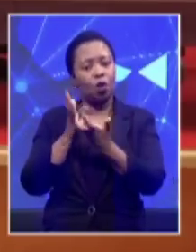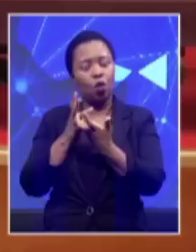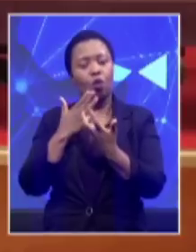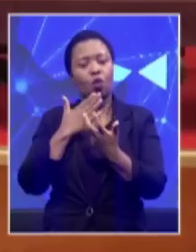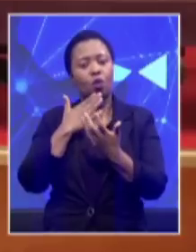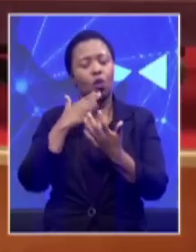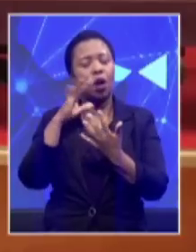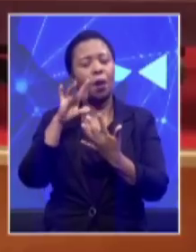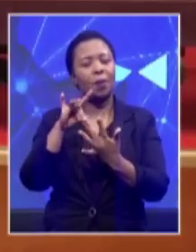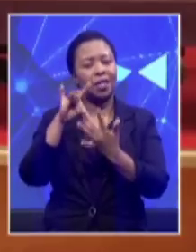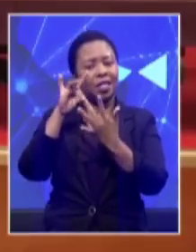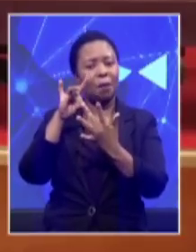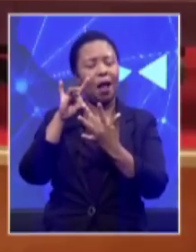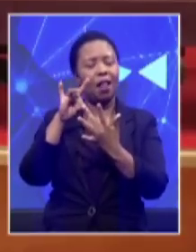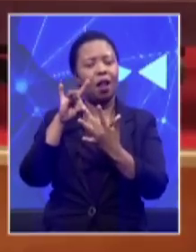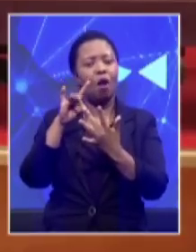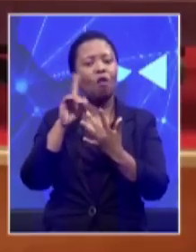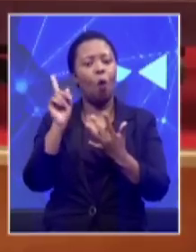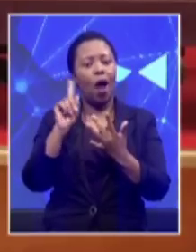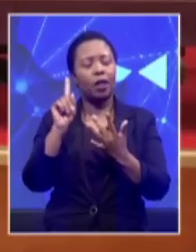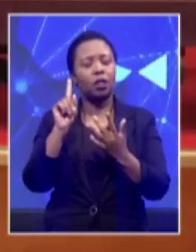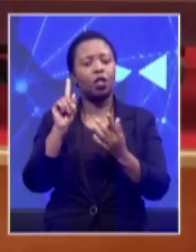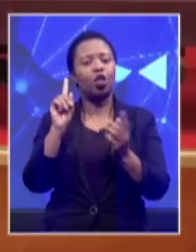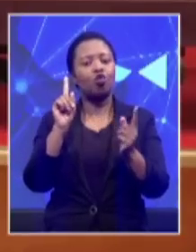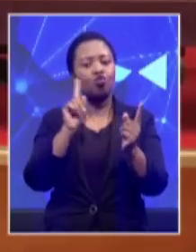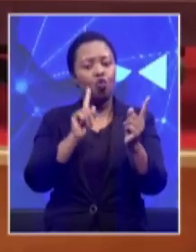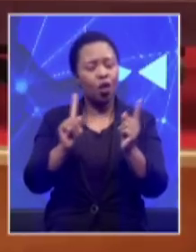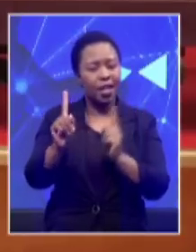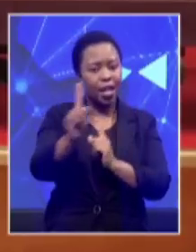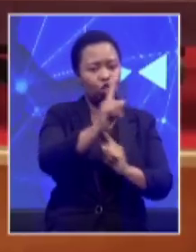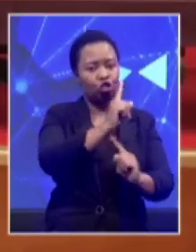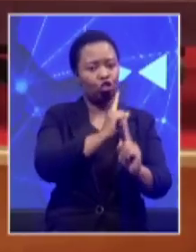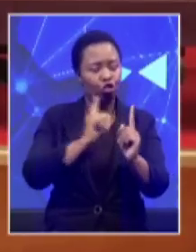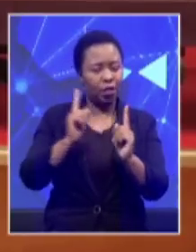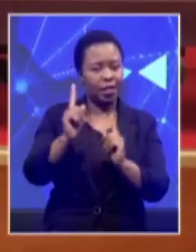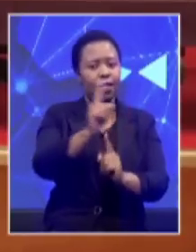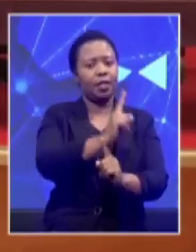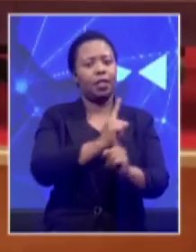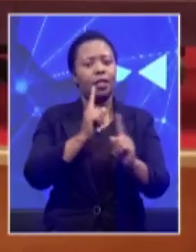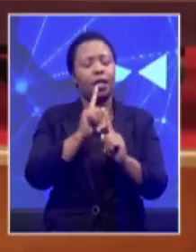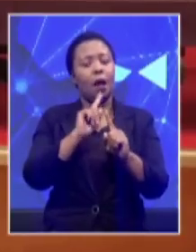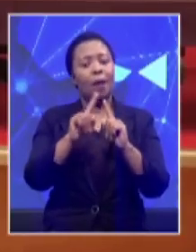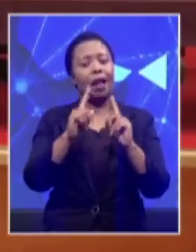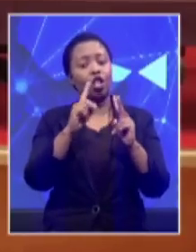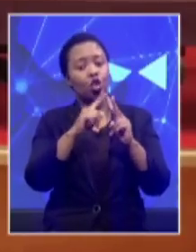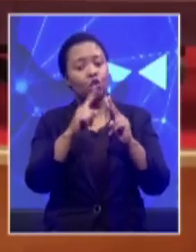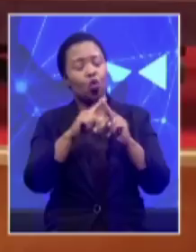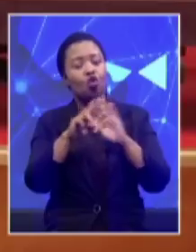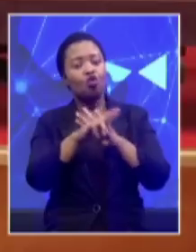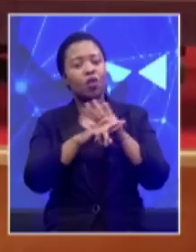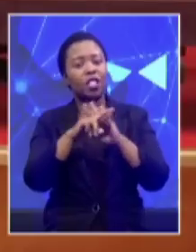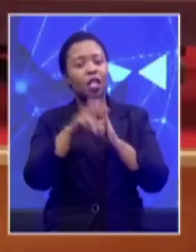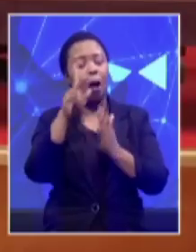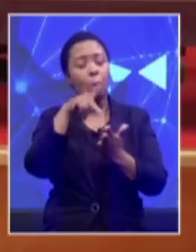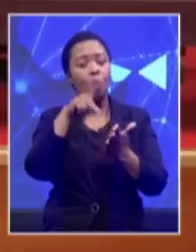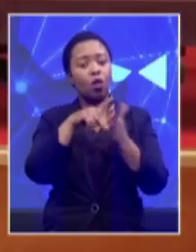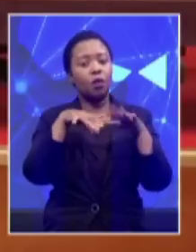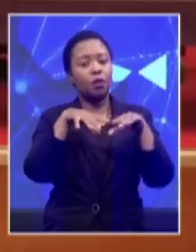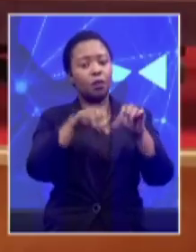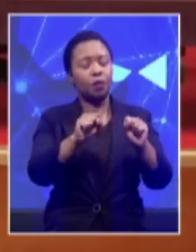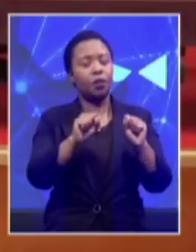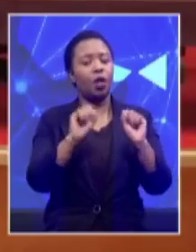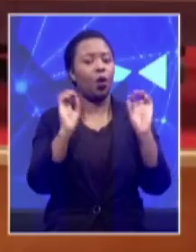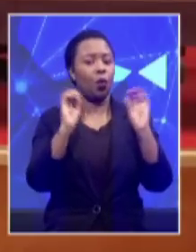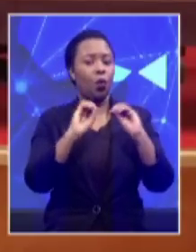principle of rotation in order to enable the two regions which have not yet been occupying the post, highest post